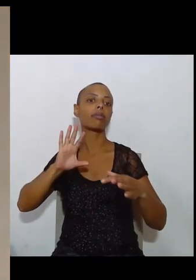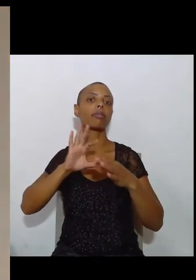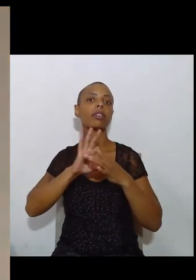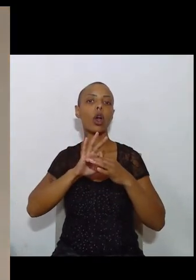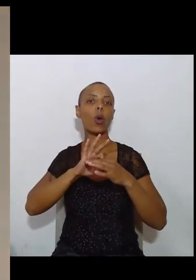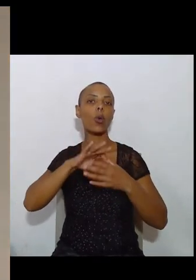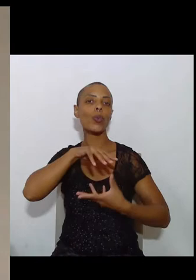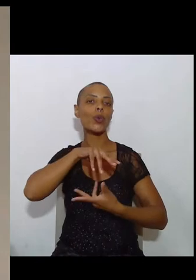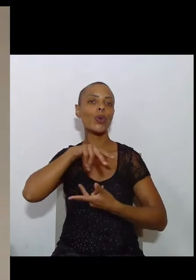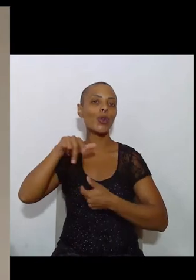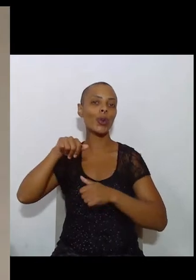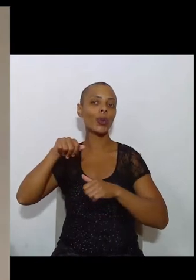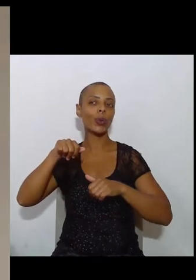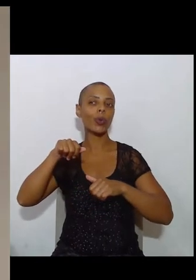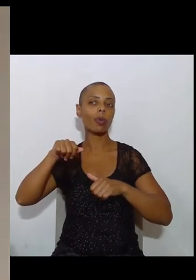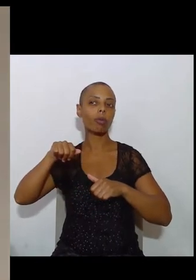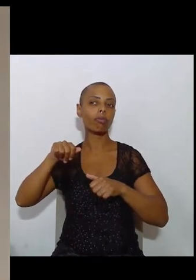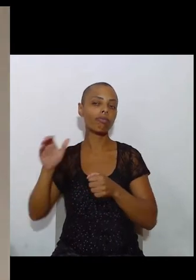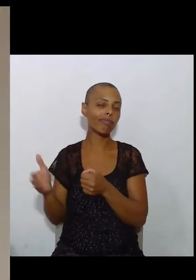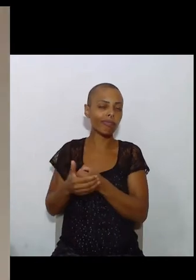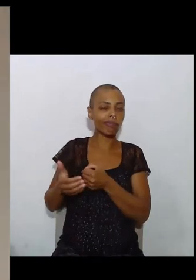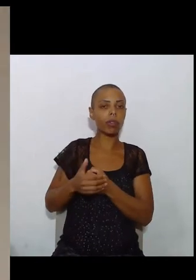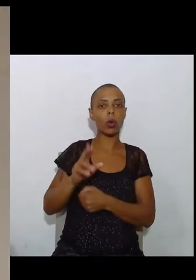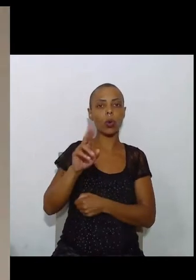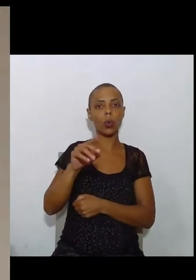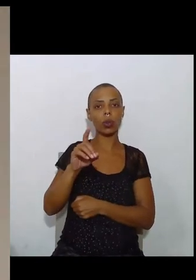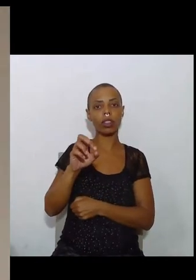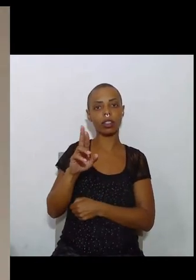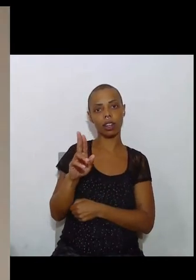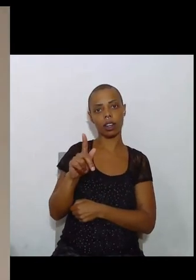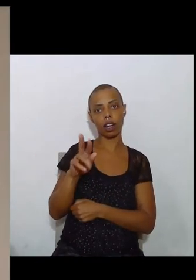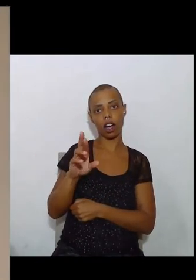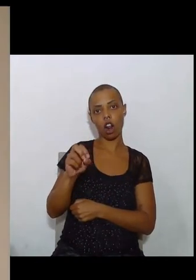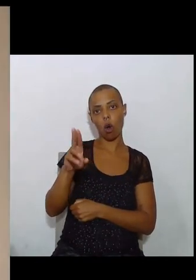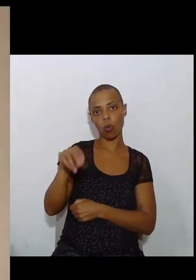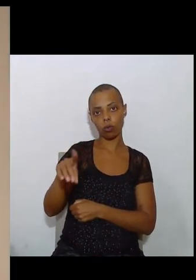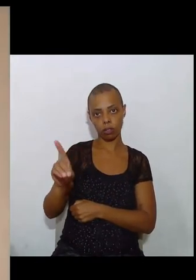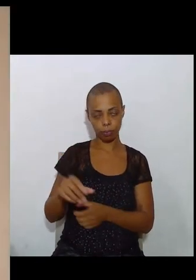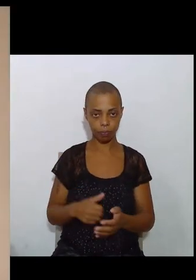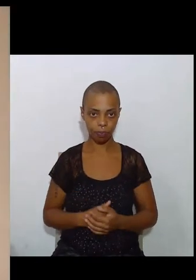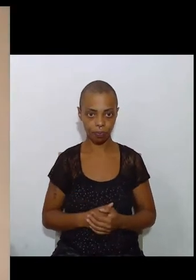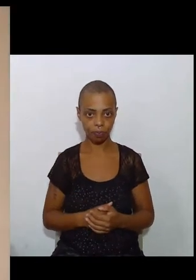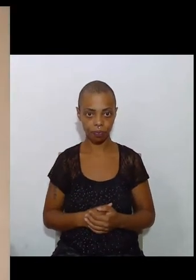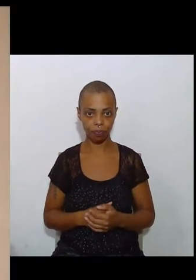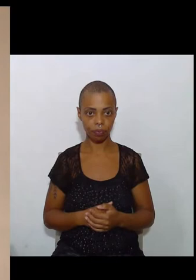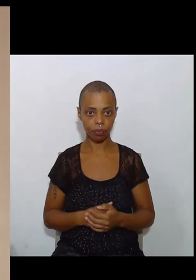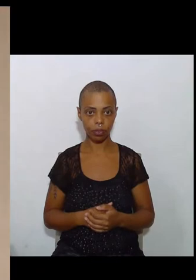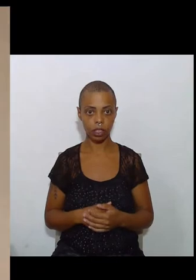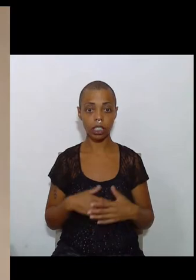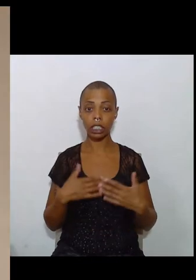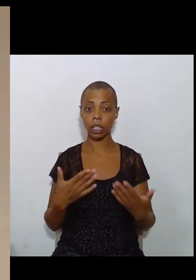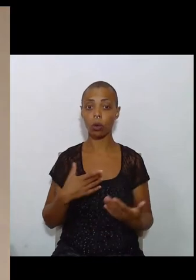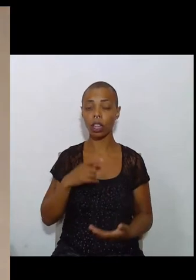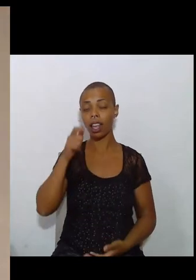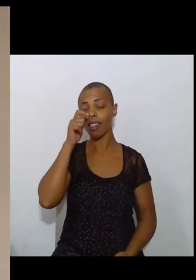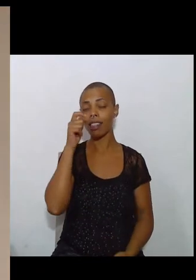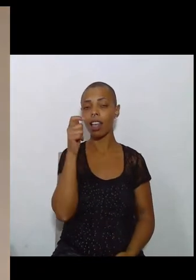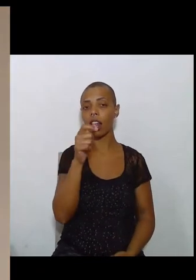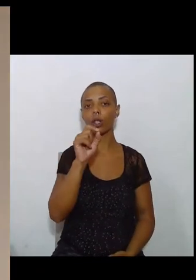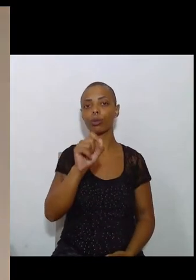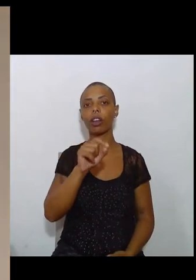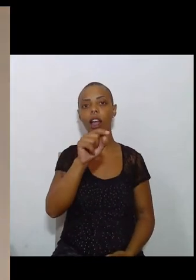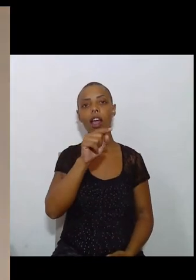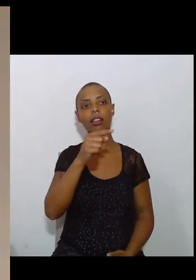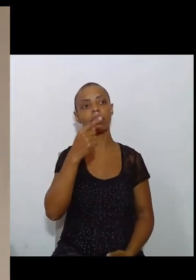and I was in the Underworld and that's not so much the case now